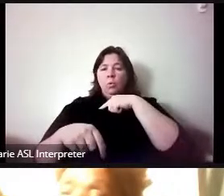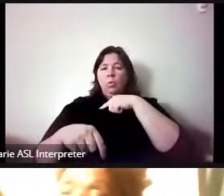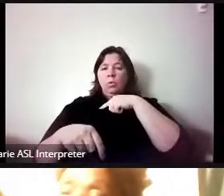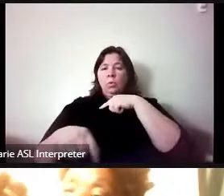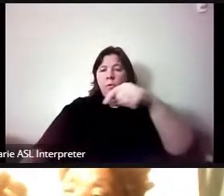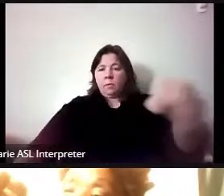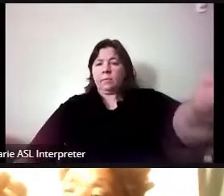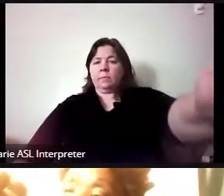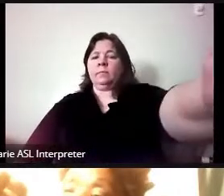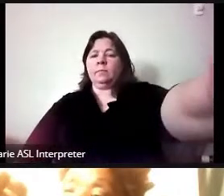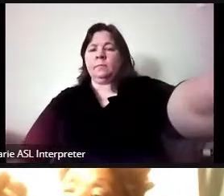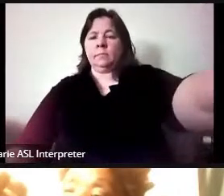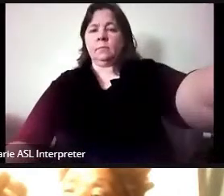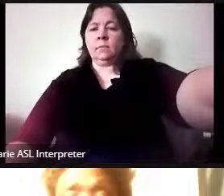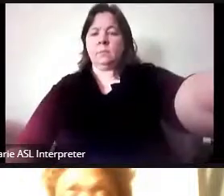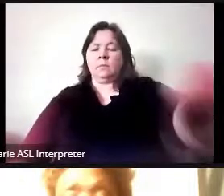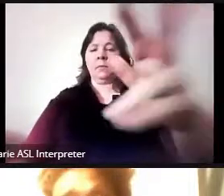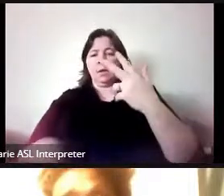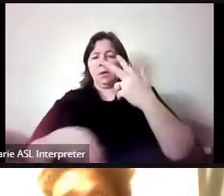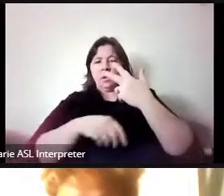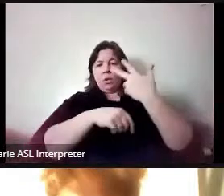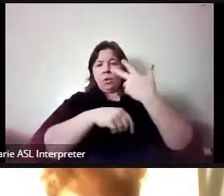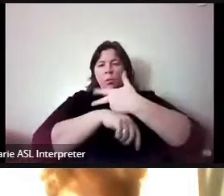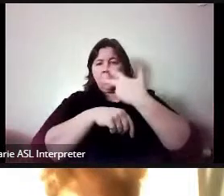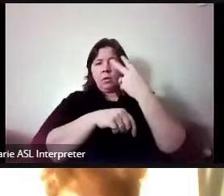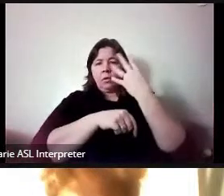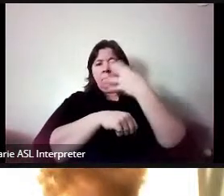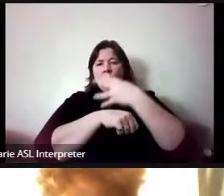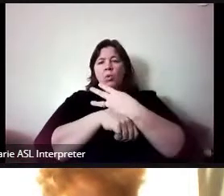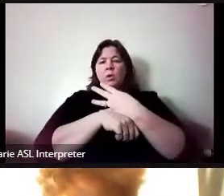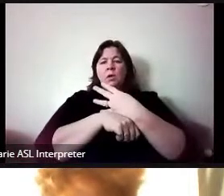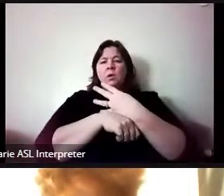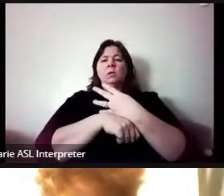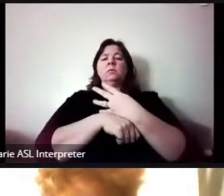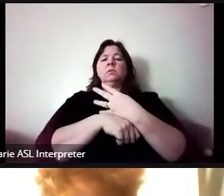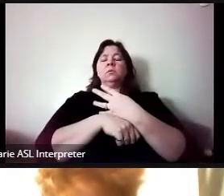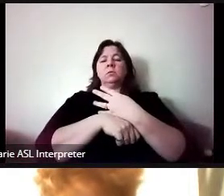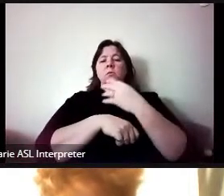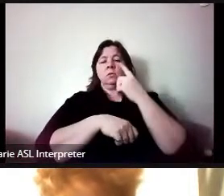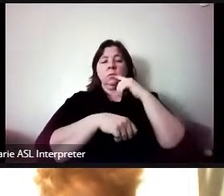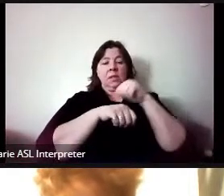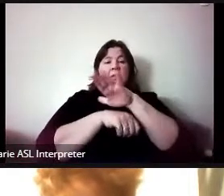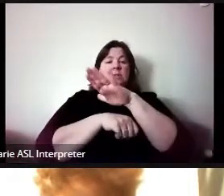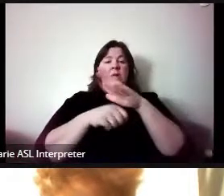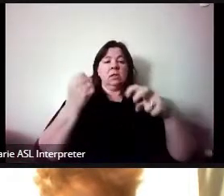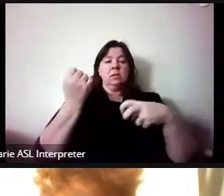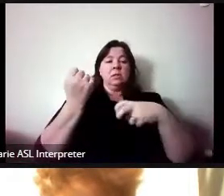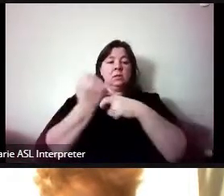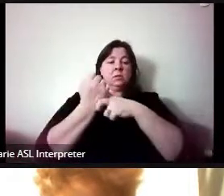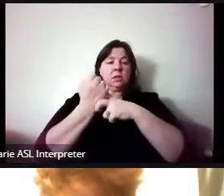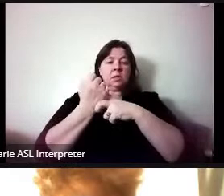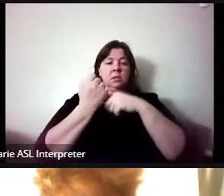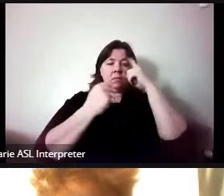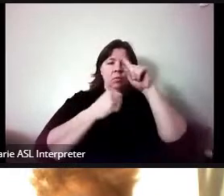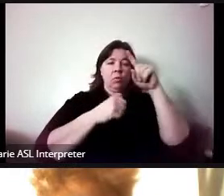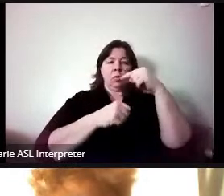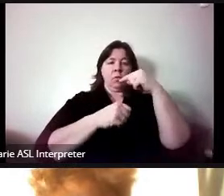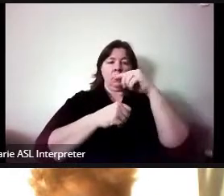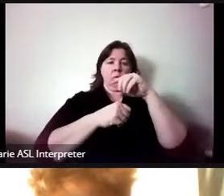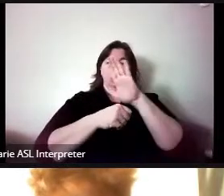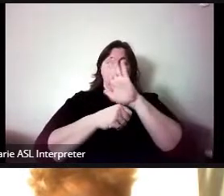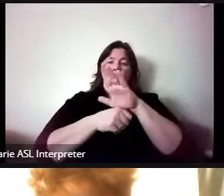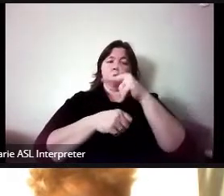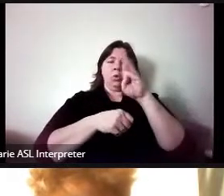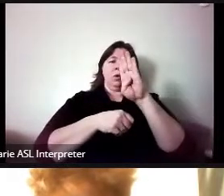as 3 or 4 days go by, just send me, for those of you who have sent a support docket in for your